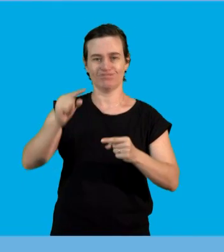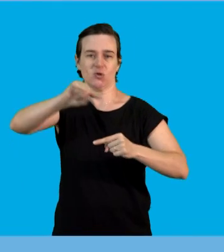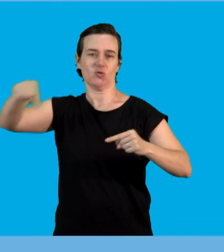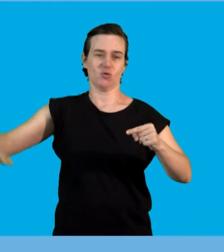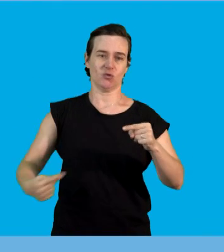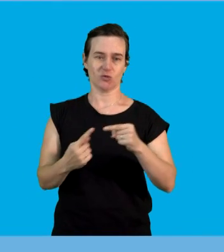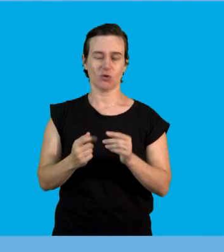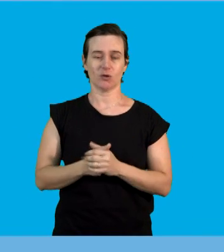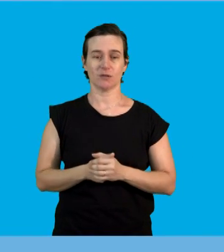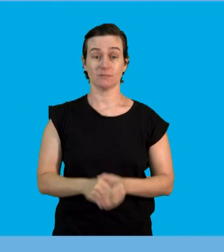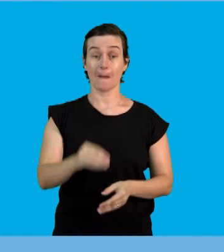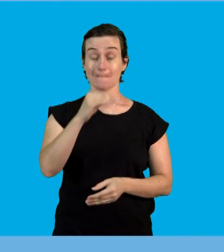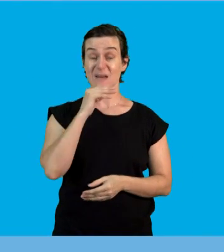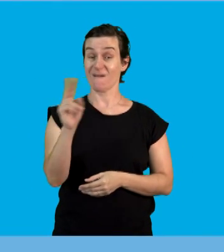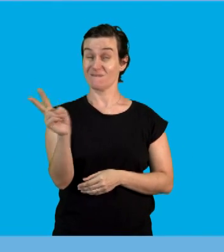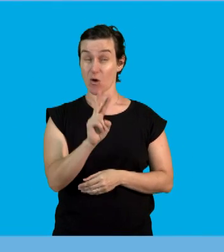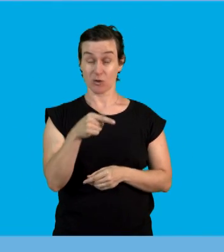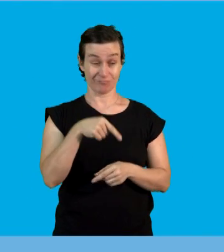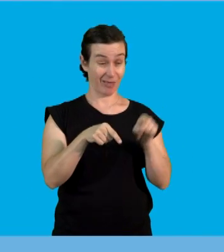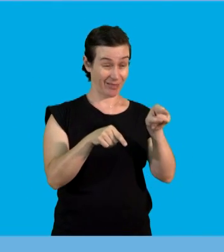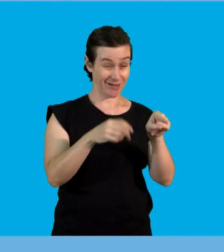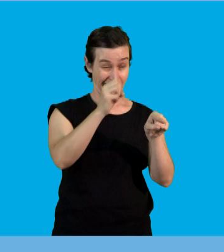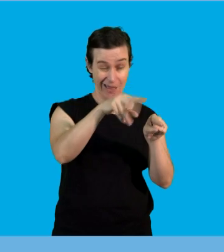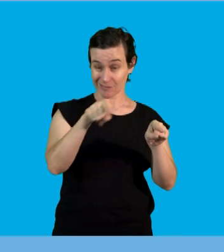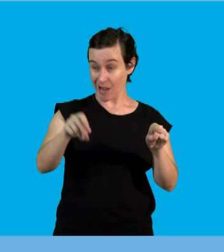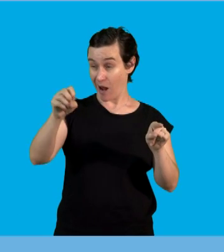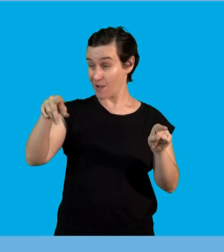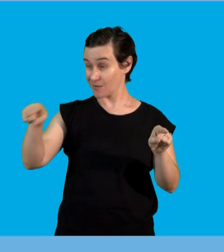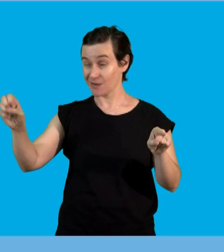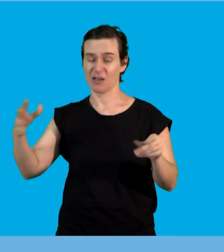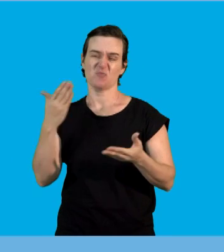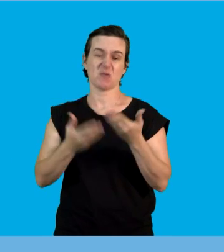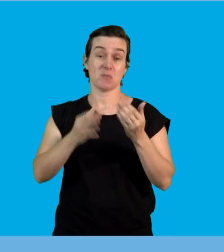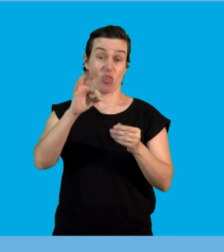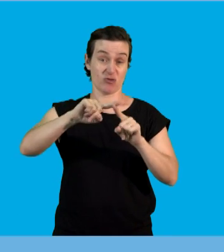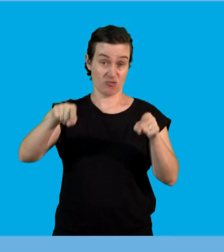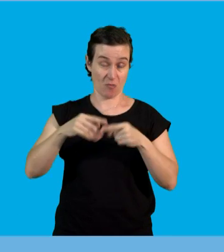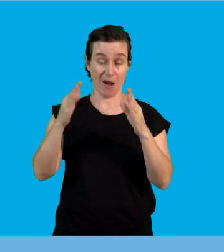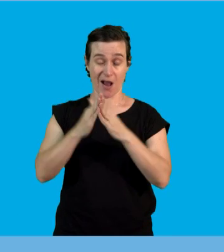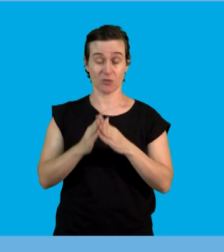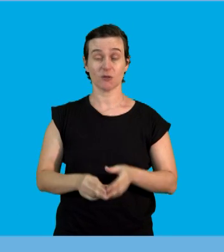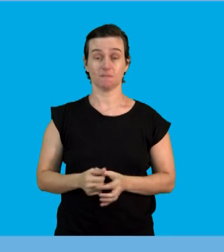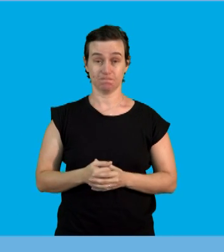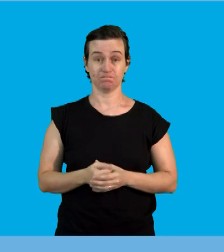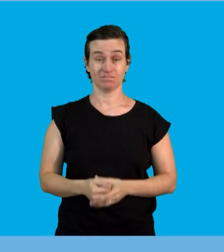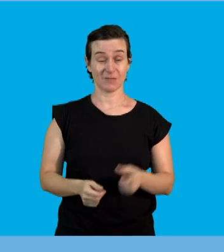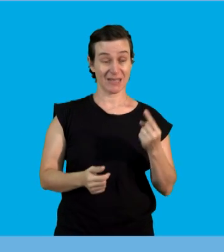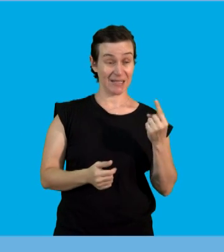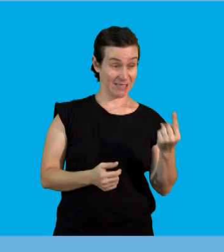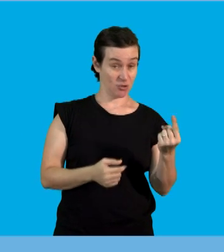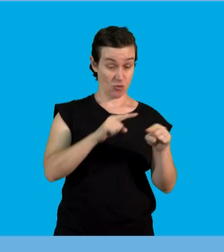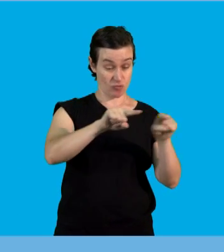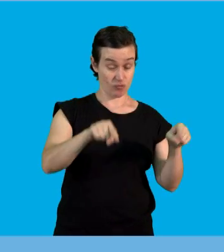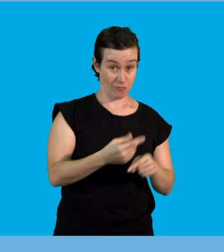voltage across all the light bulbs is going to remain the same. So if we have a 3-room house, the voltage across the light bulb in room